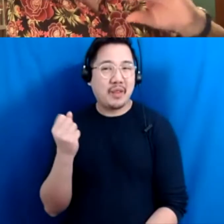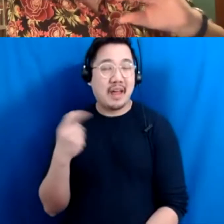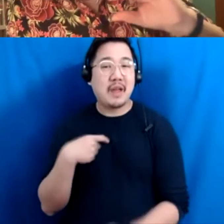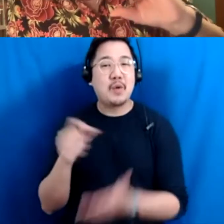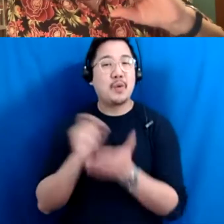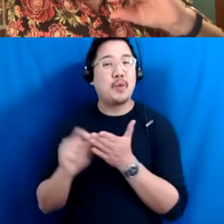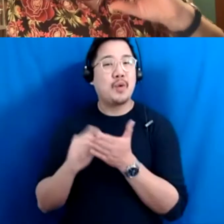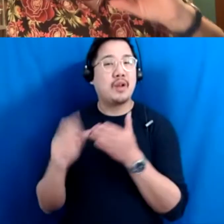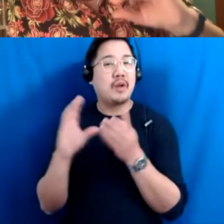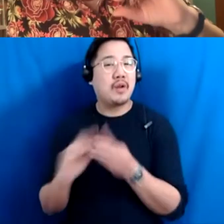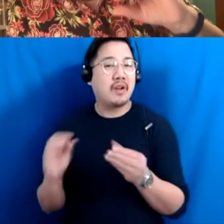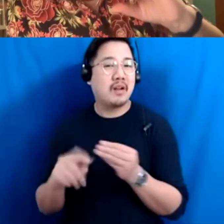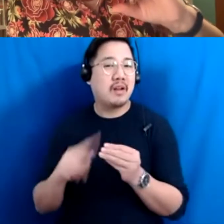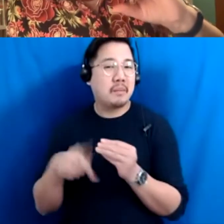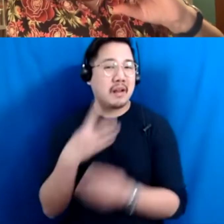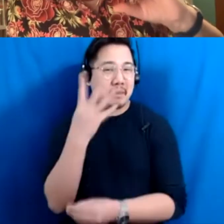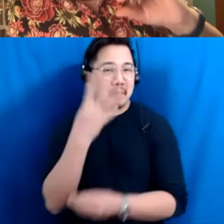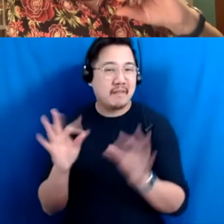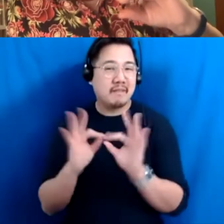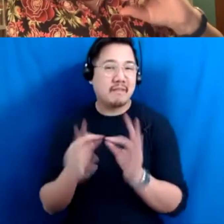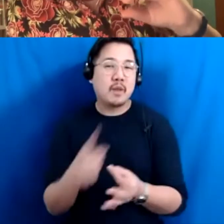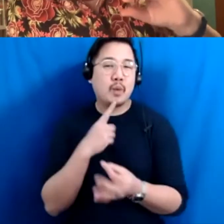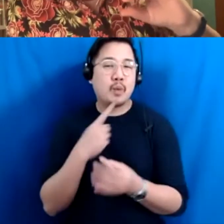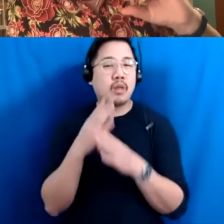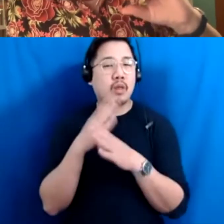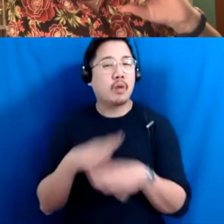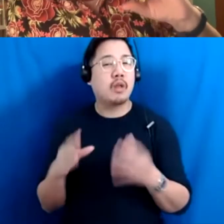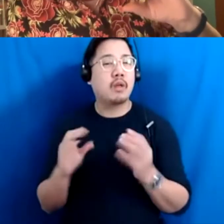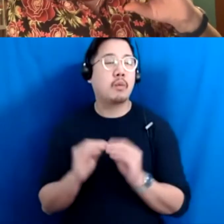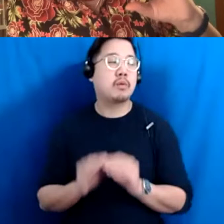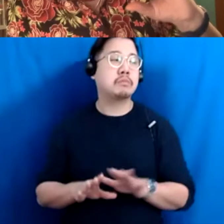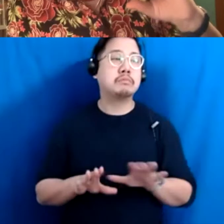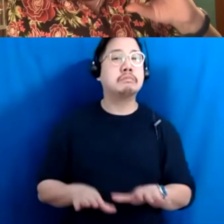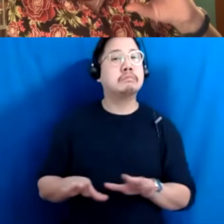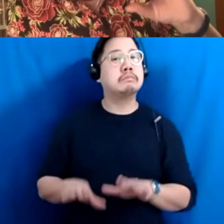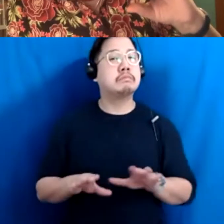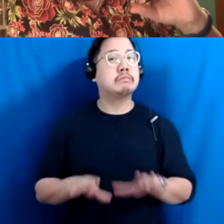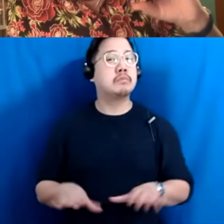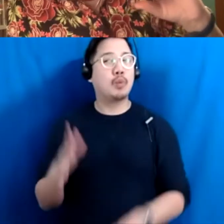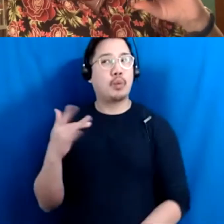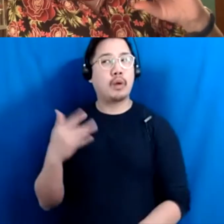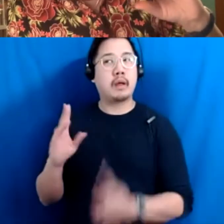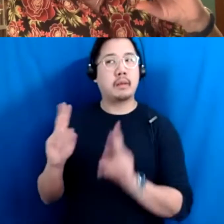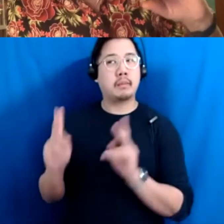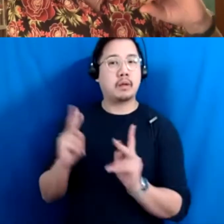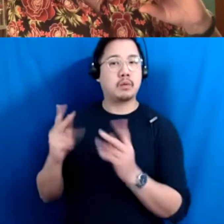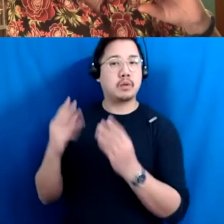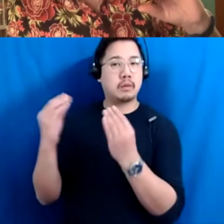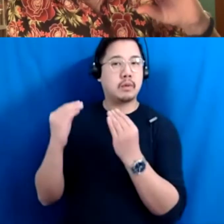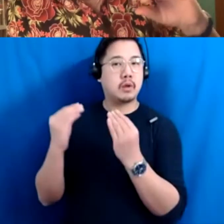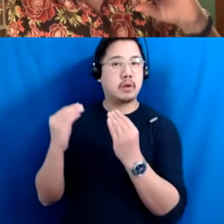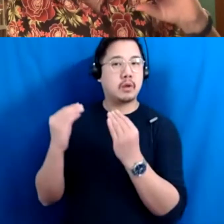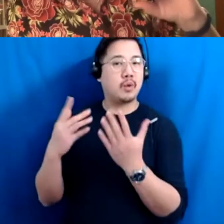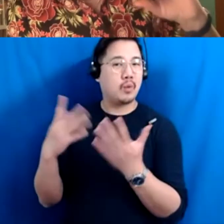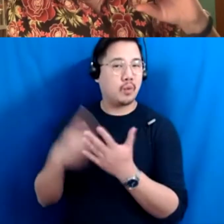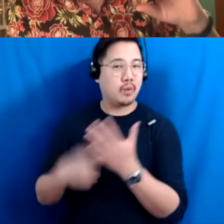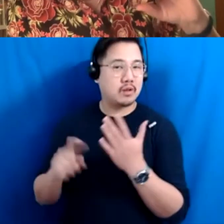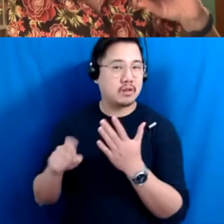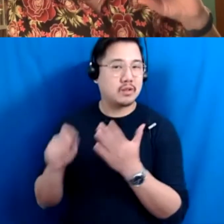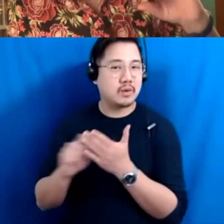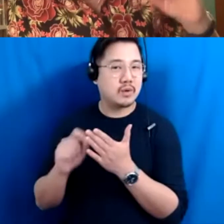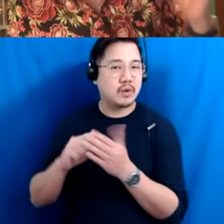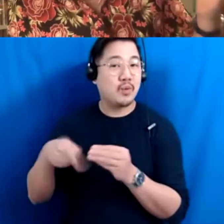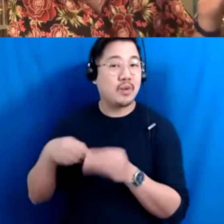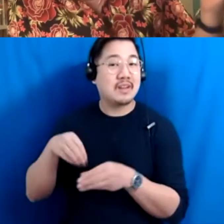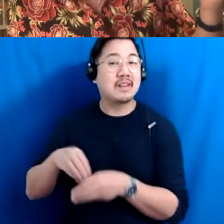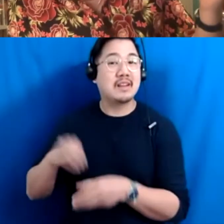very quiet, very tamped down, partly because of what I was taught to write when I was in my MFA program,